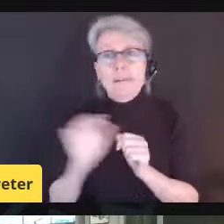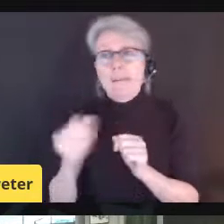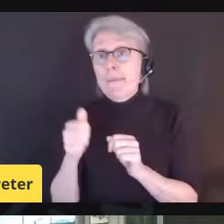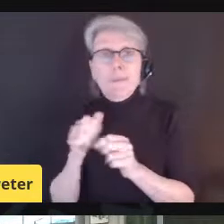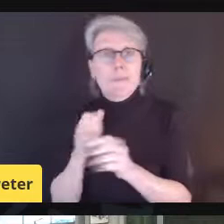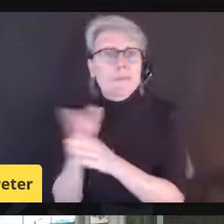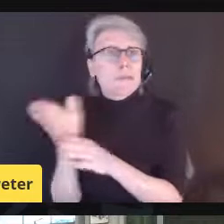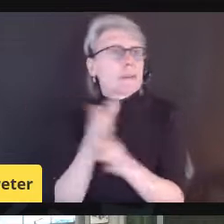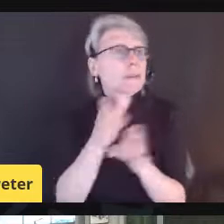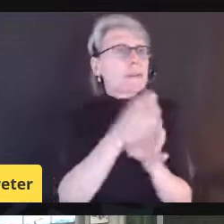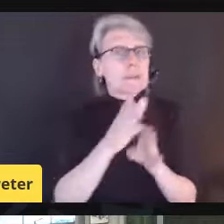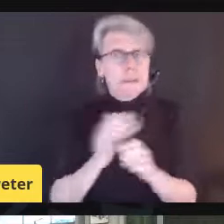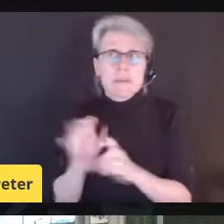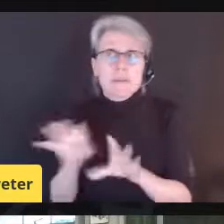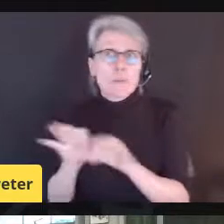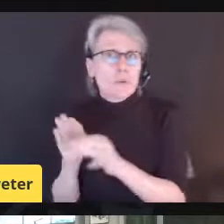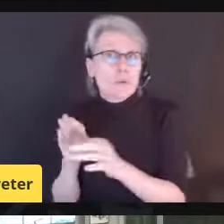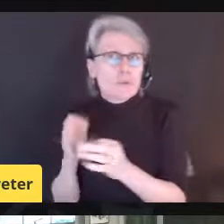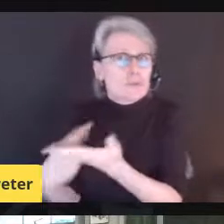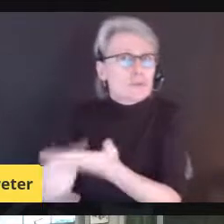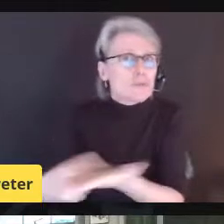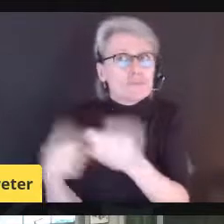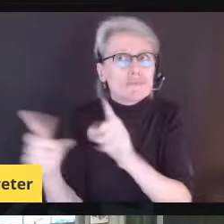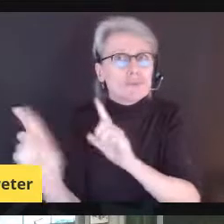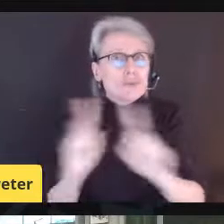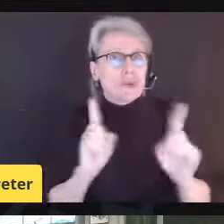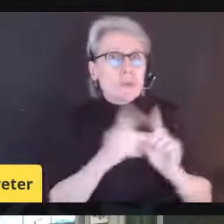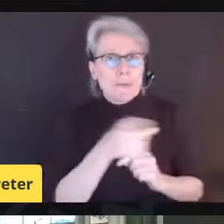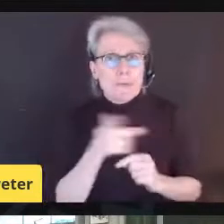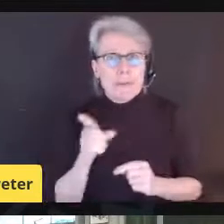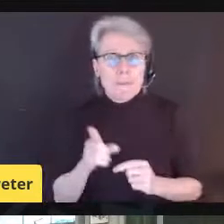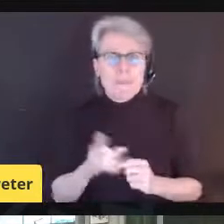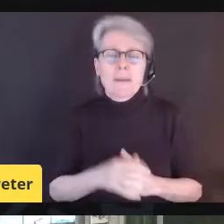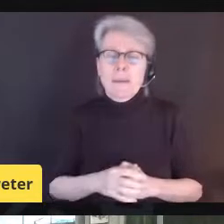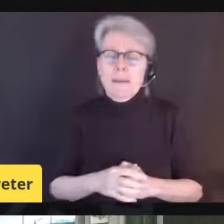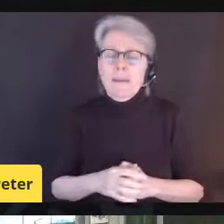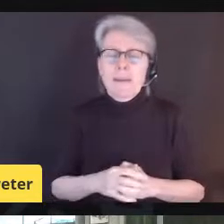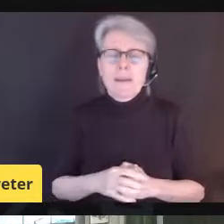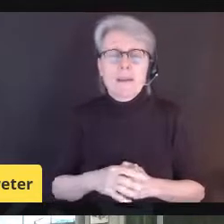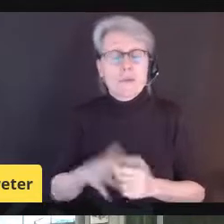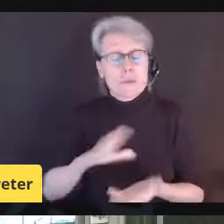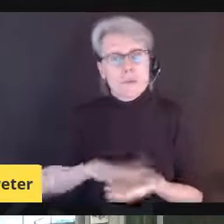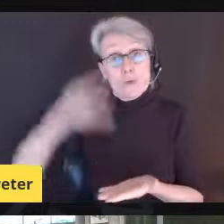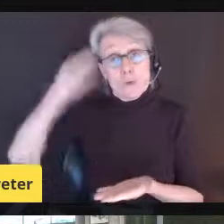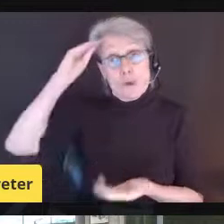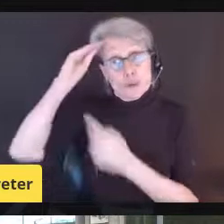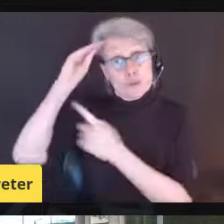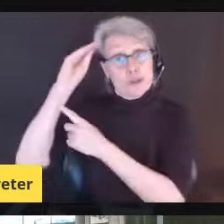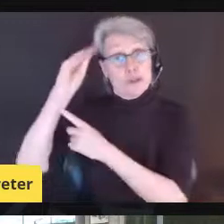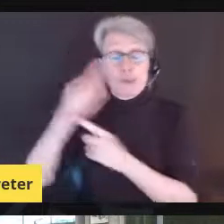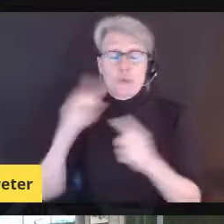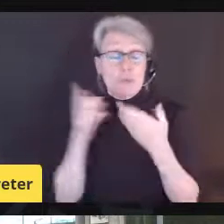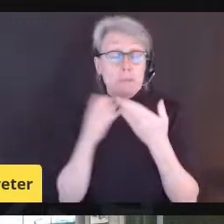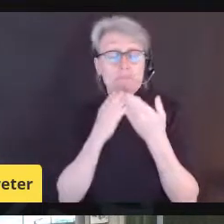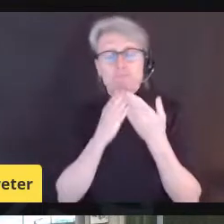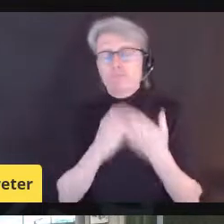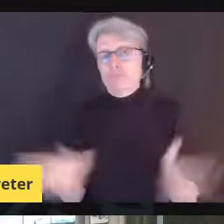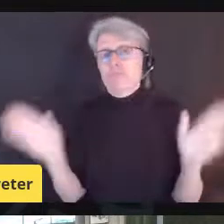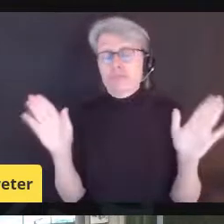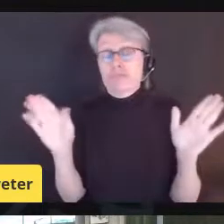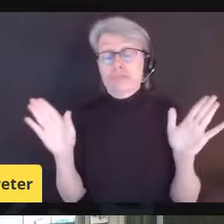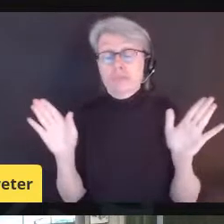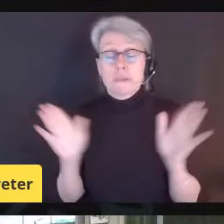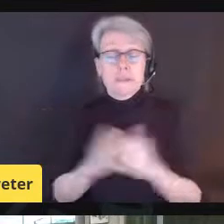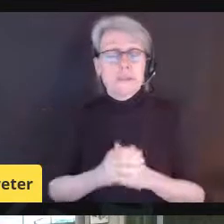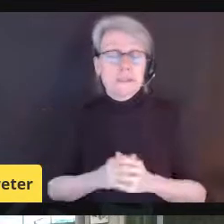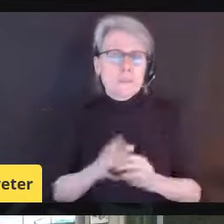disciplines is probably the biggest challenge, because the field of knowledge is so huge. And